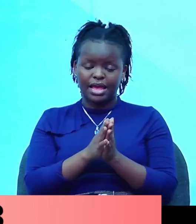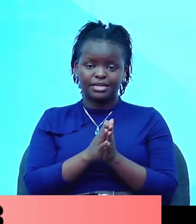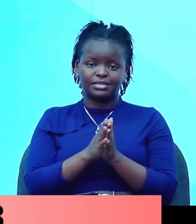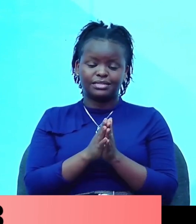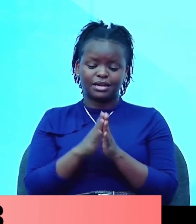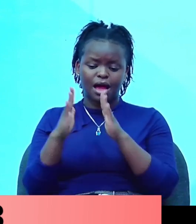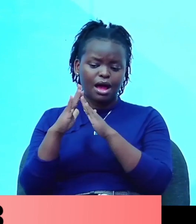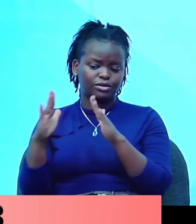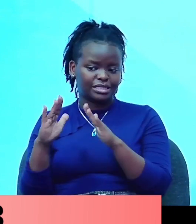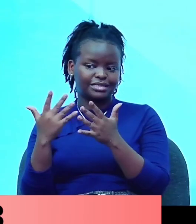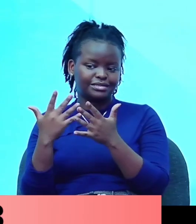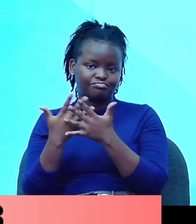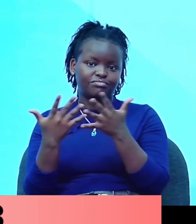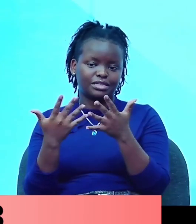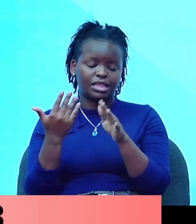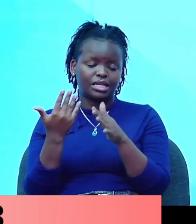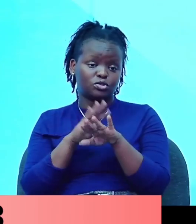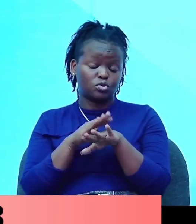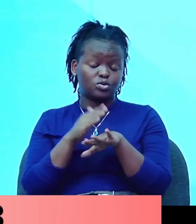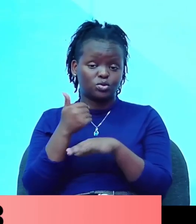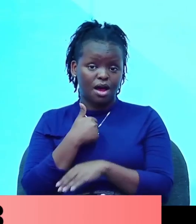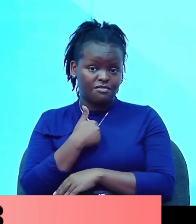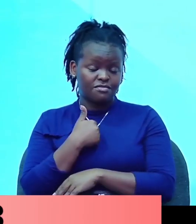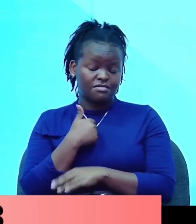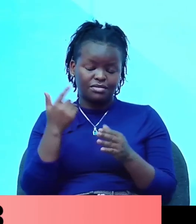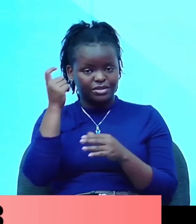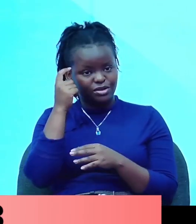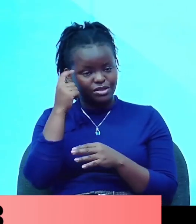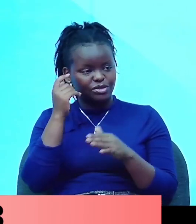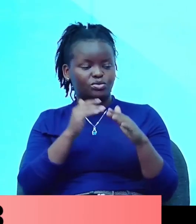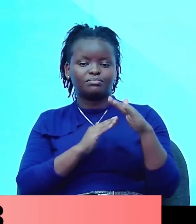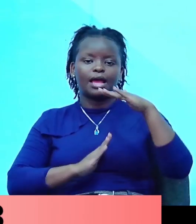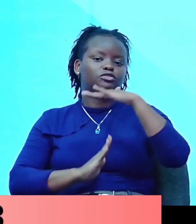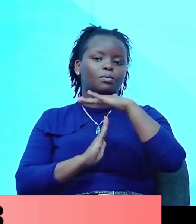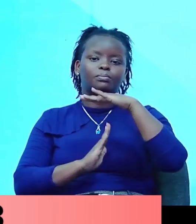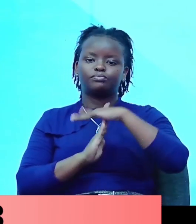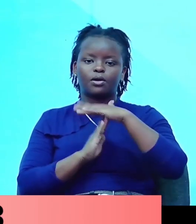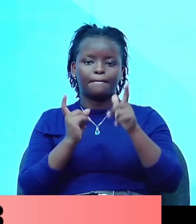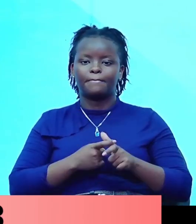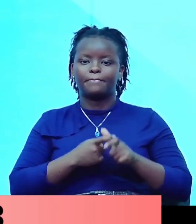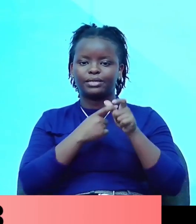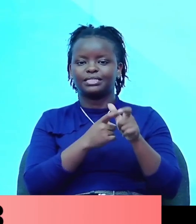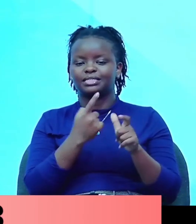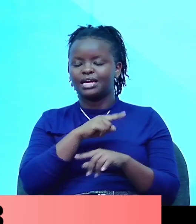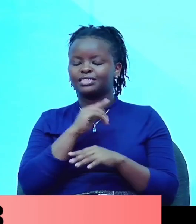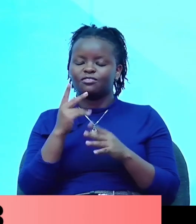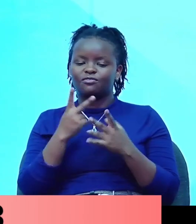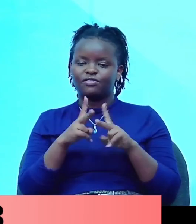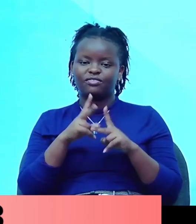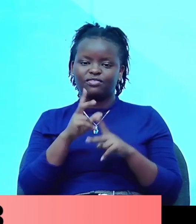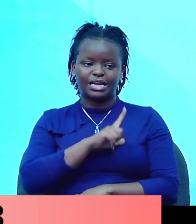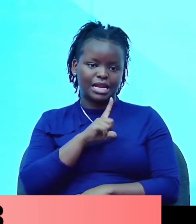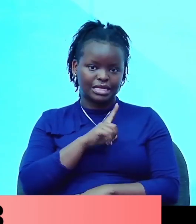fantastic thing to have. We thought it would be an ultimate prize, and we've worked and we're so fortunate. One of our partners, Unity